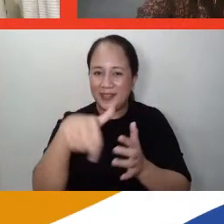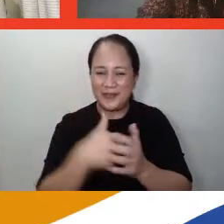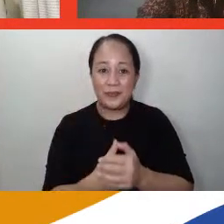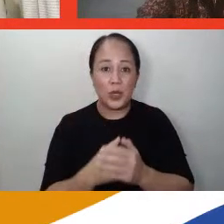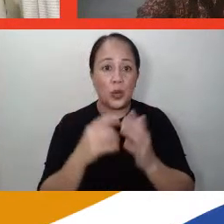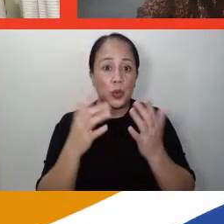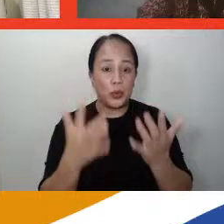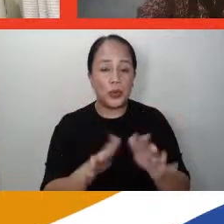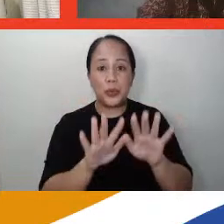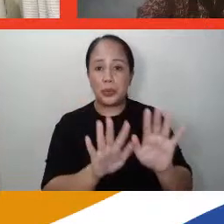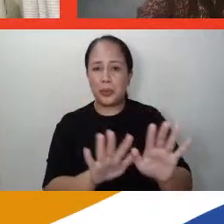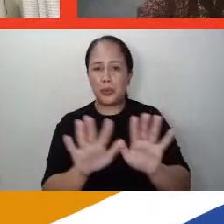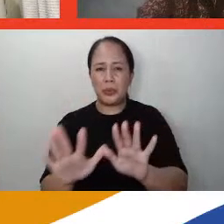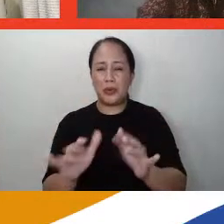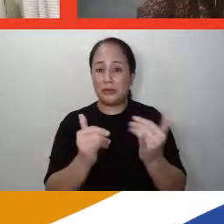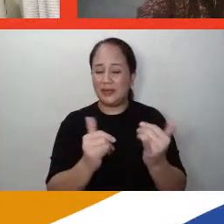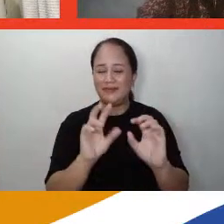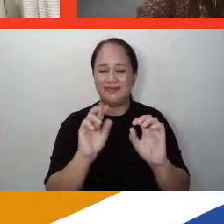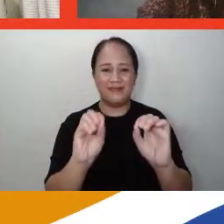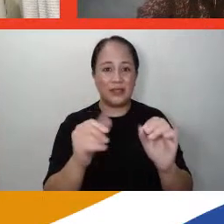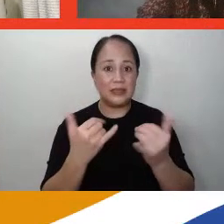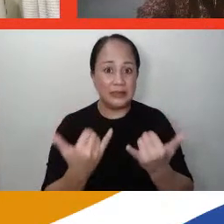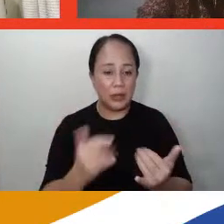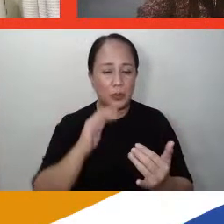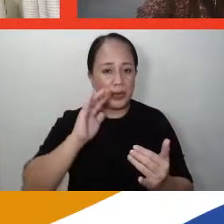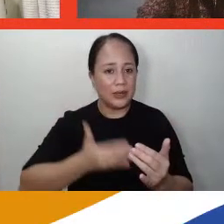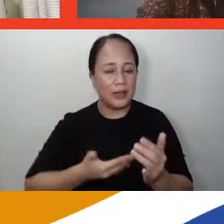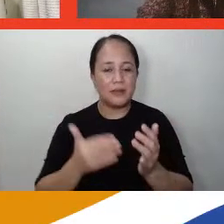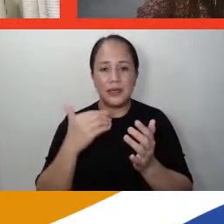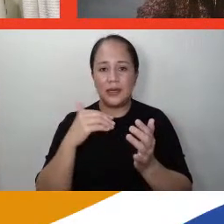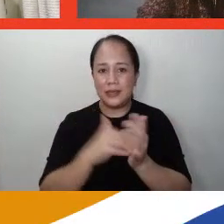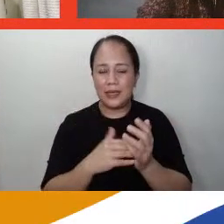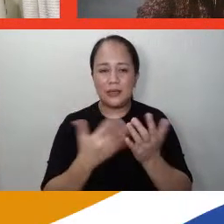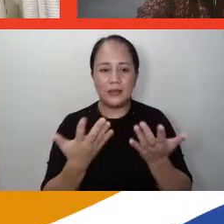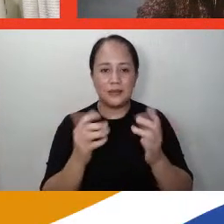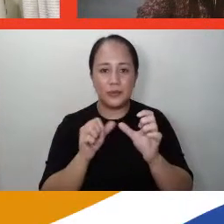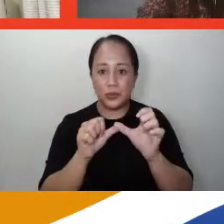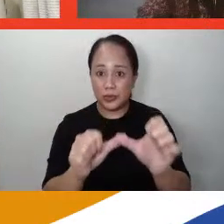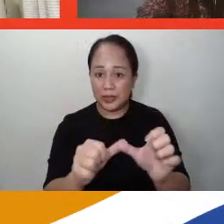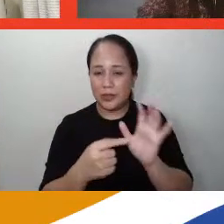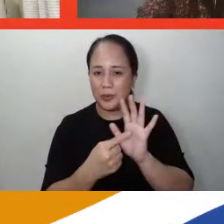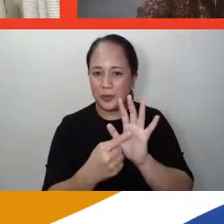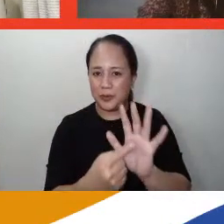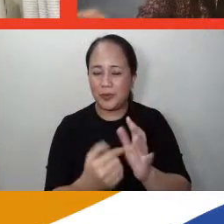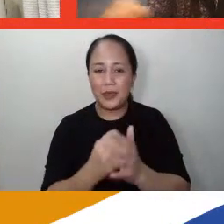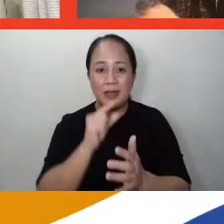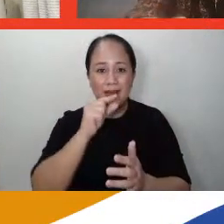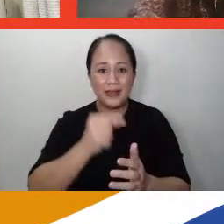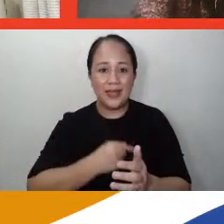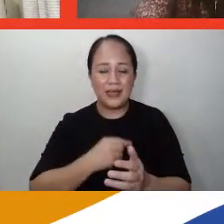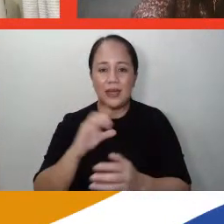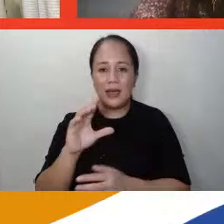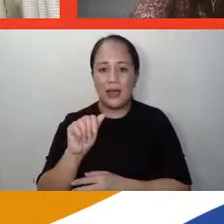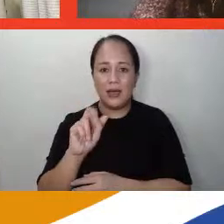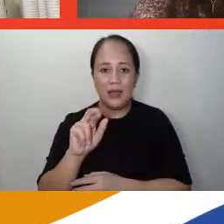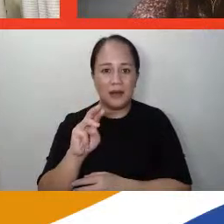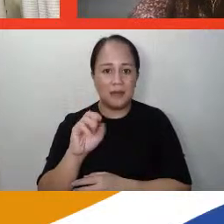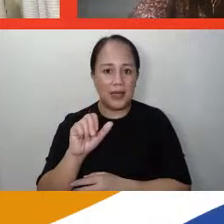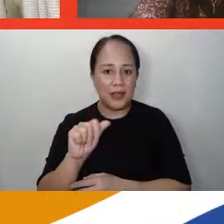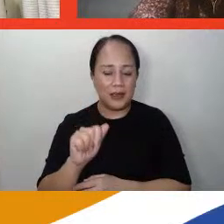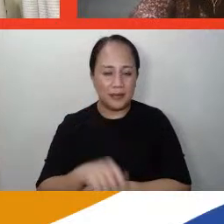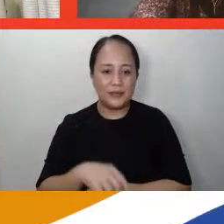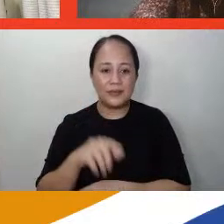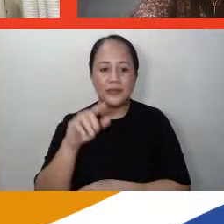tayo magpapatumpik-tumpik pa. Let us all welcome again and proceed with our show proper. Our guests, Carmela, Kylie, and